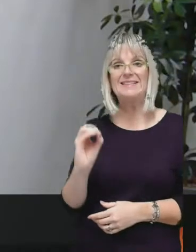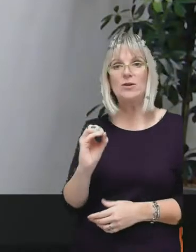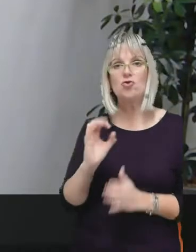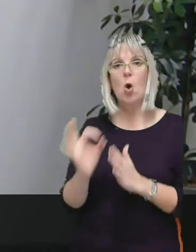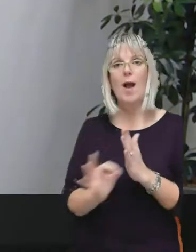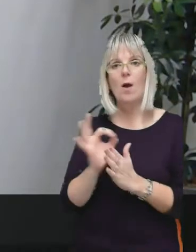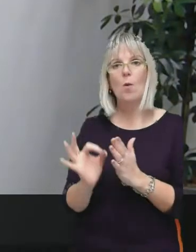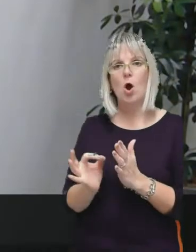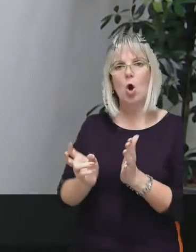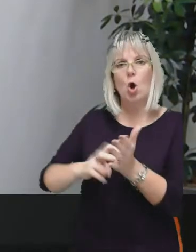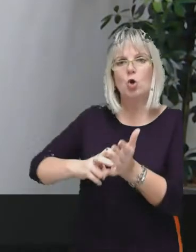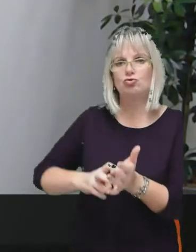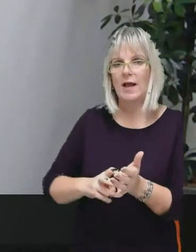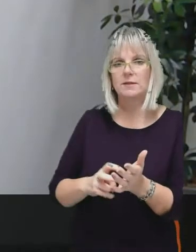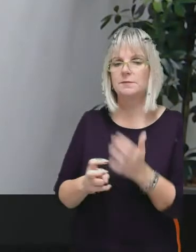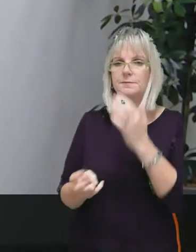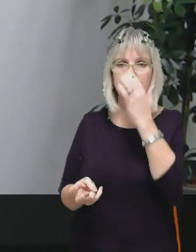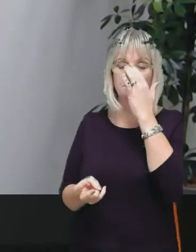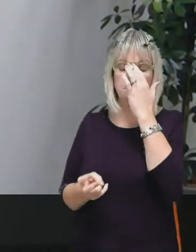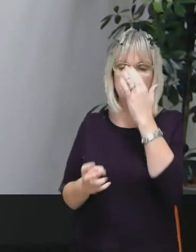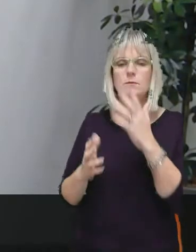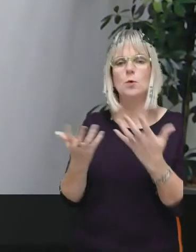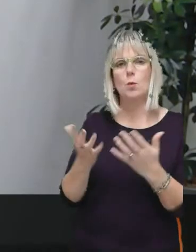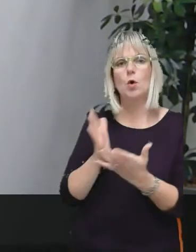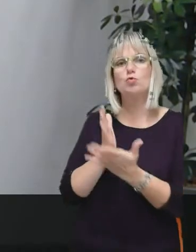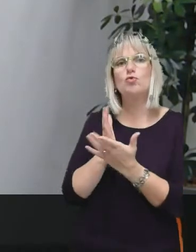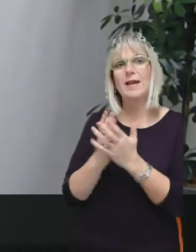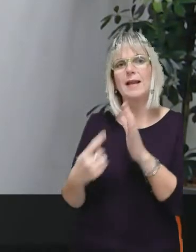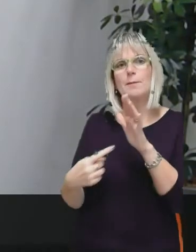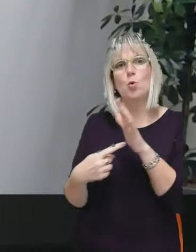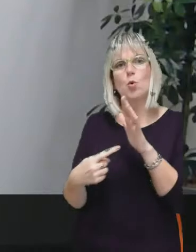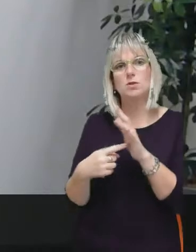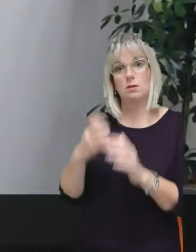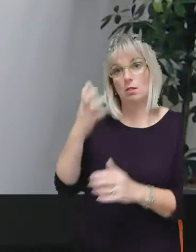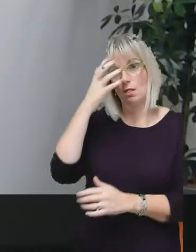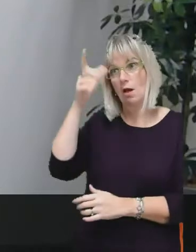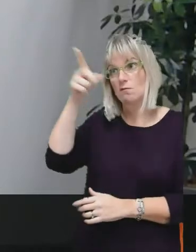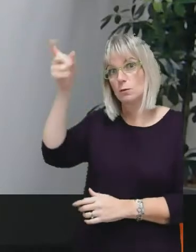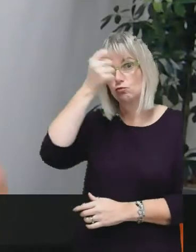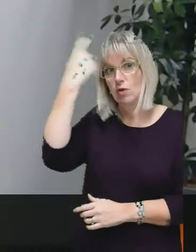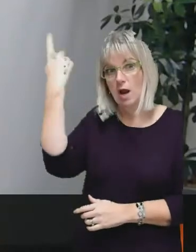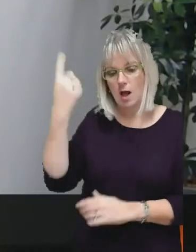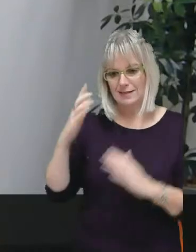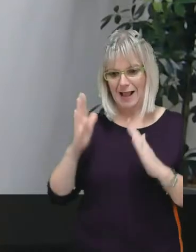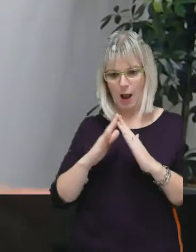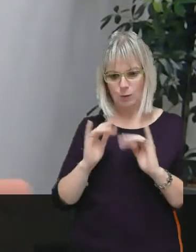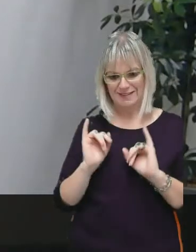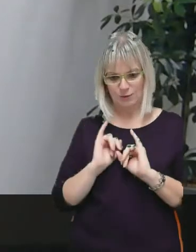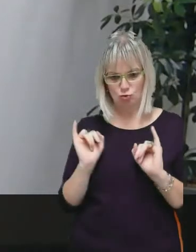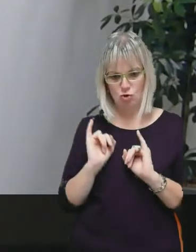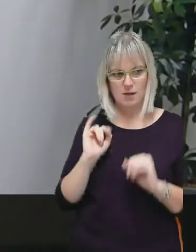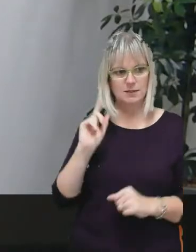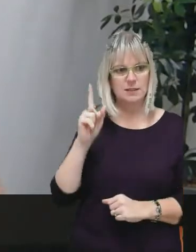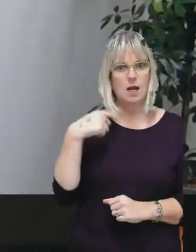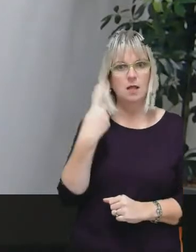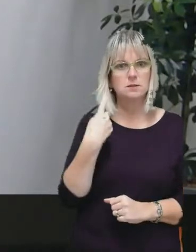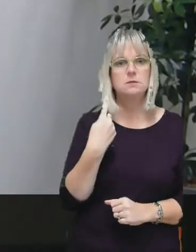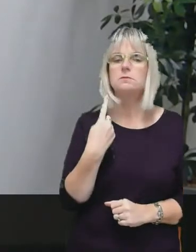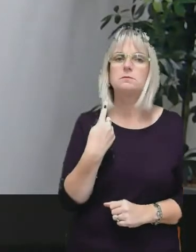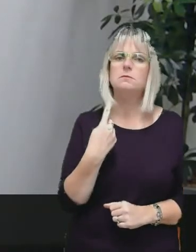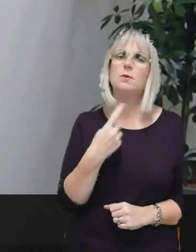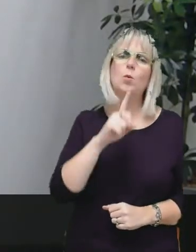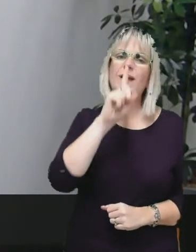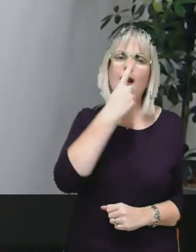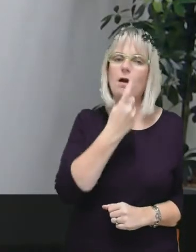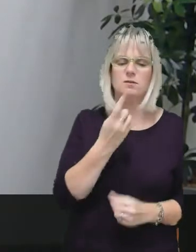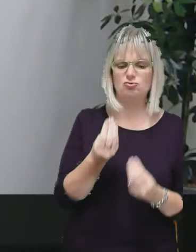really important the government realises we've got a housing crisis in London. We're not going to build the homes we need overnight. So in the meantime,